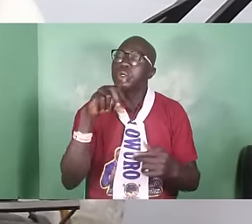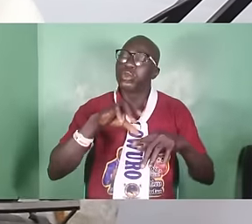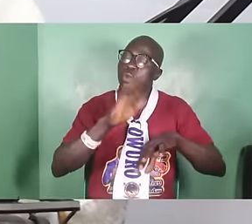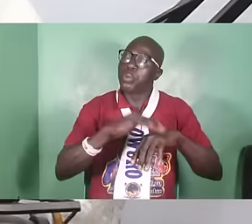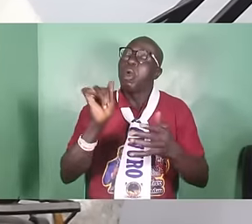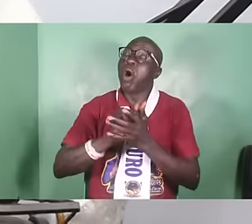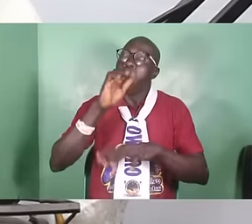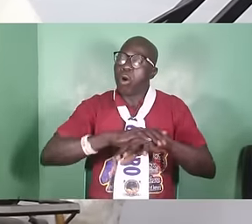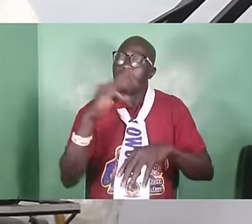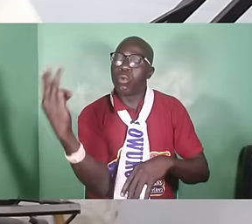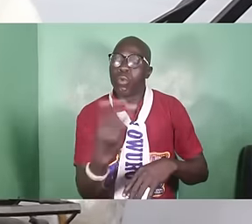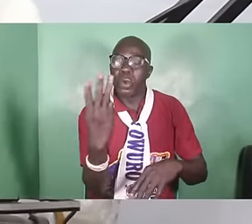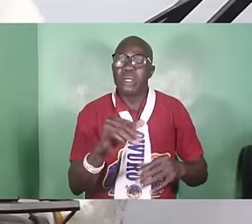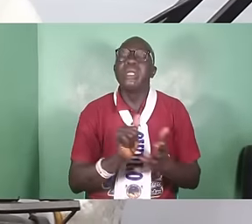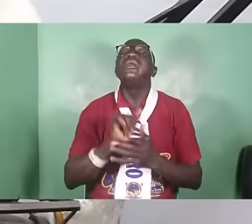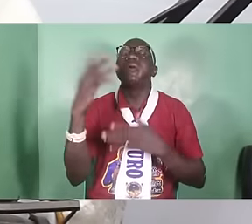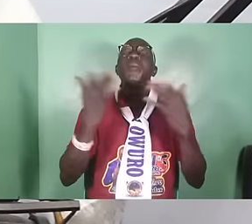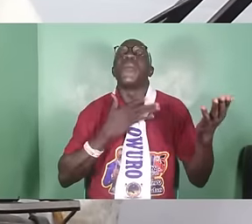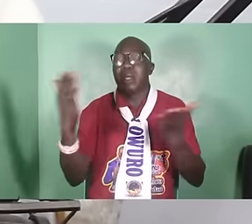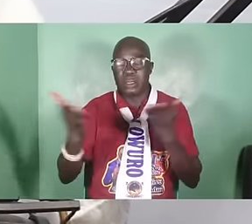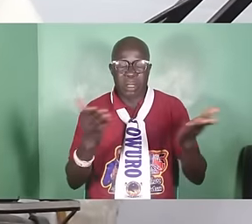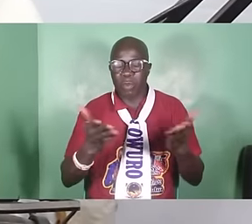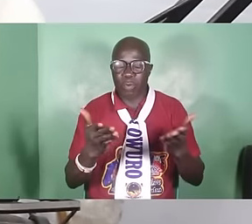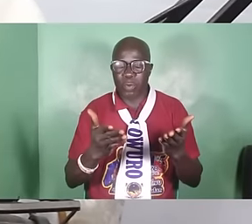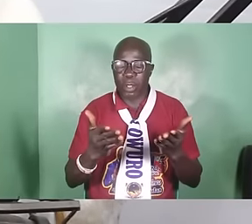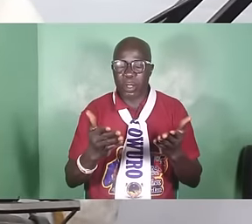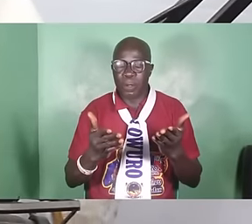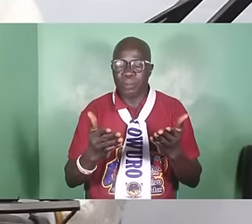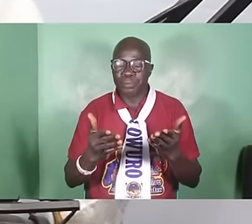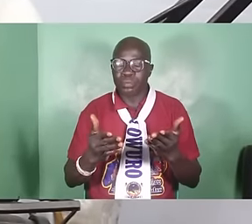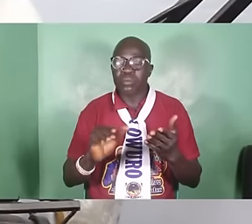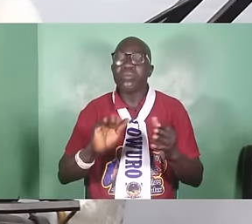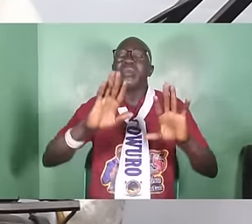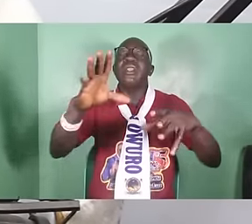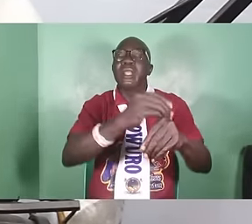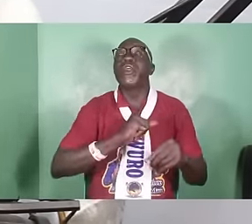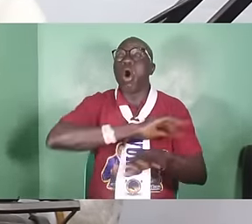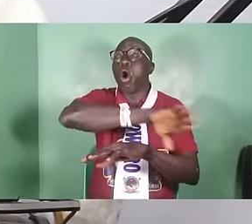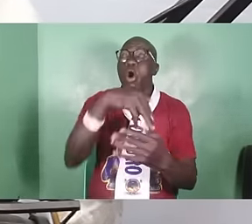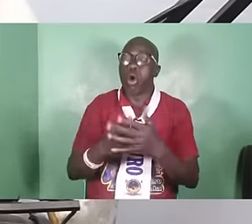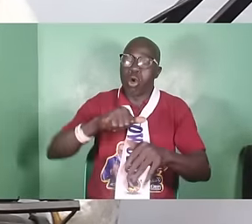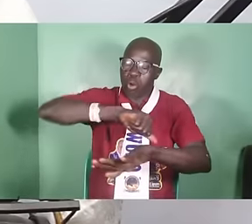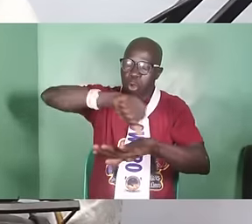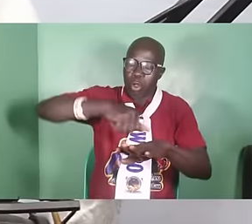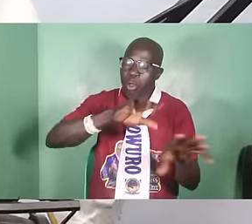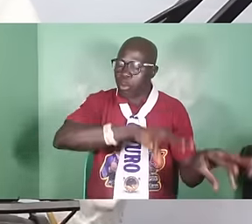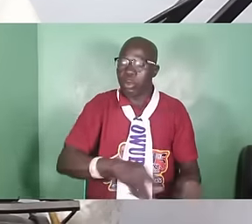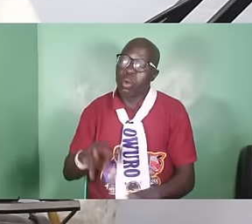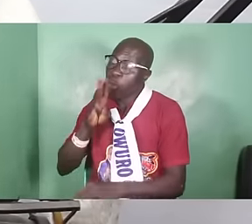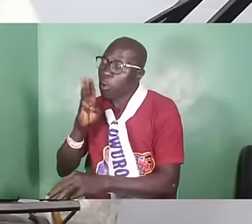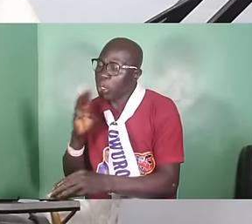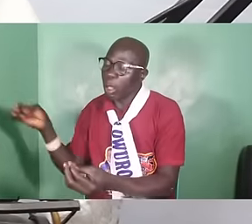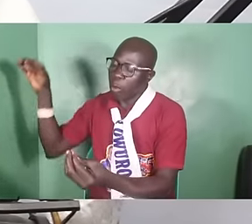ojo Wednesday. Only a shame. Take those all to the water.